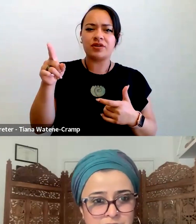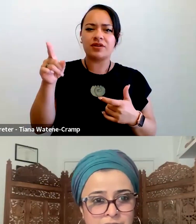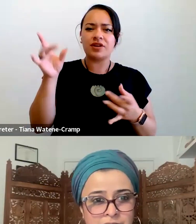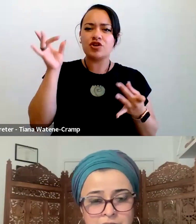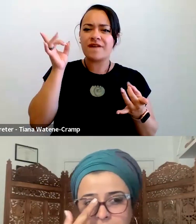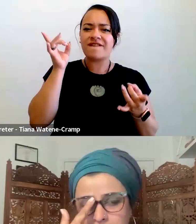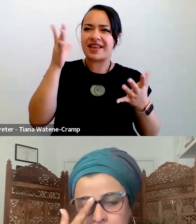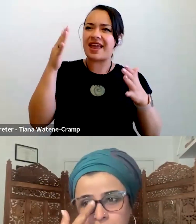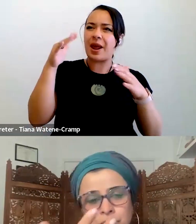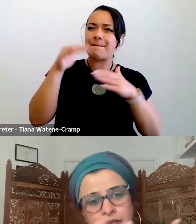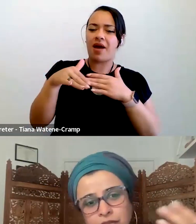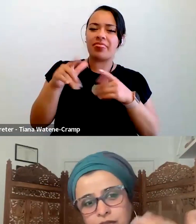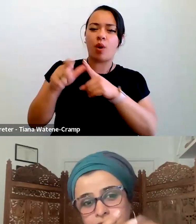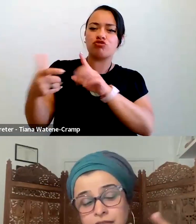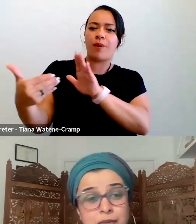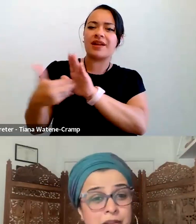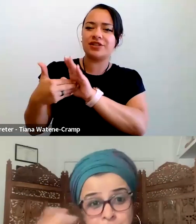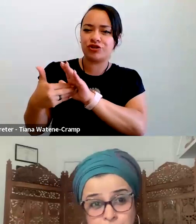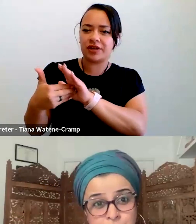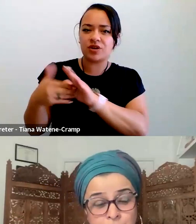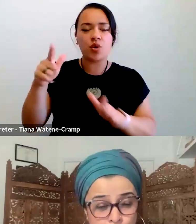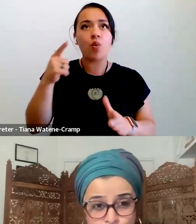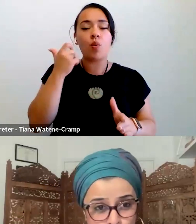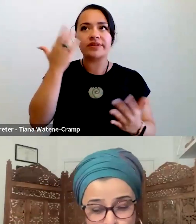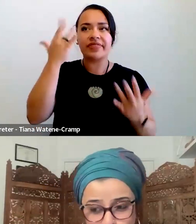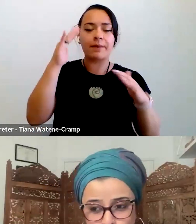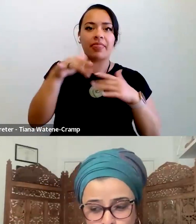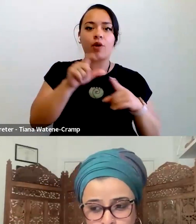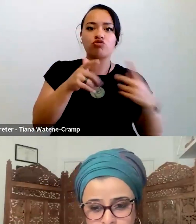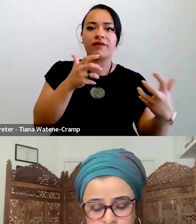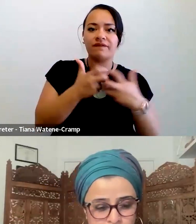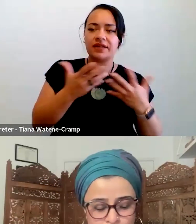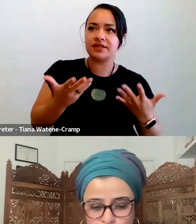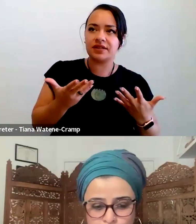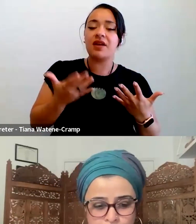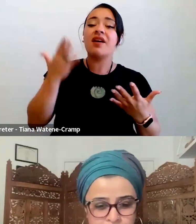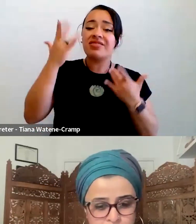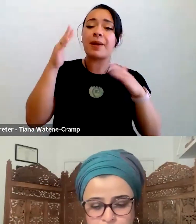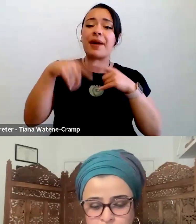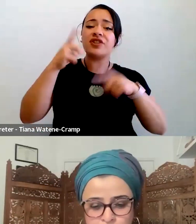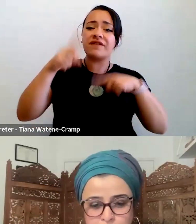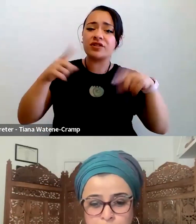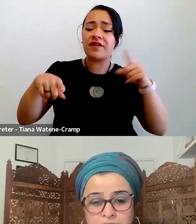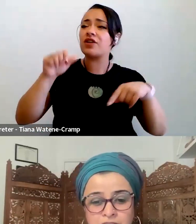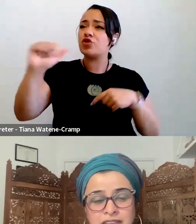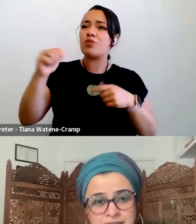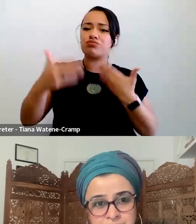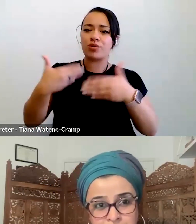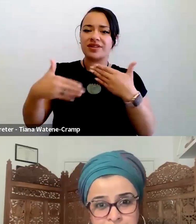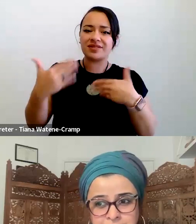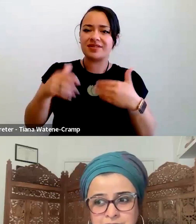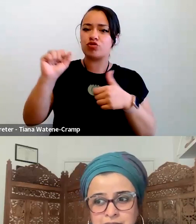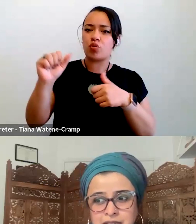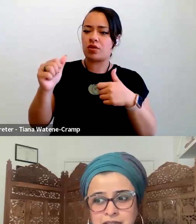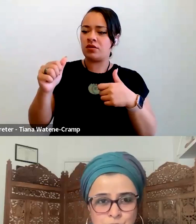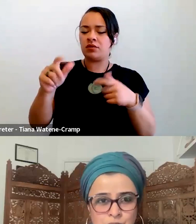add, right? Yes. So think about diversifying your thought processes. By diversifying your table, think